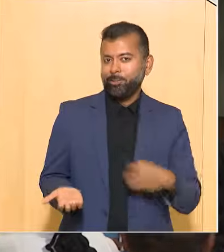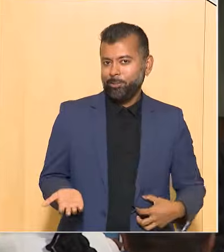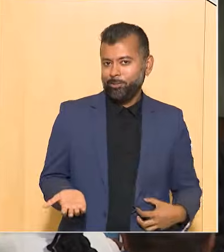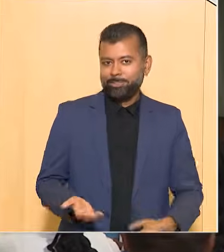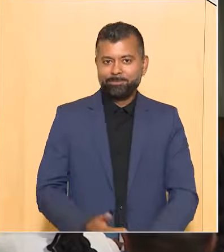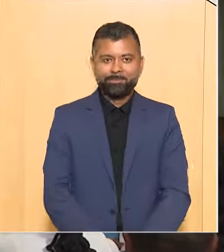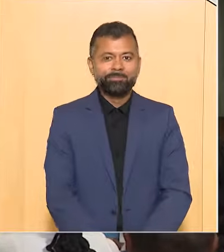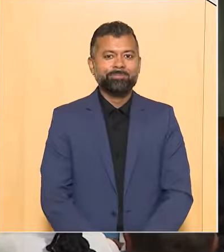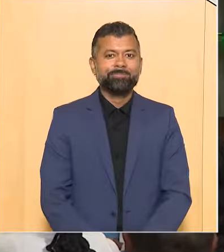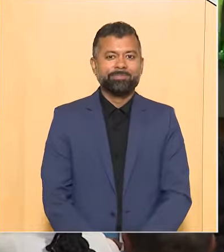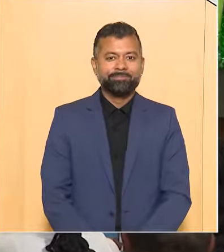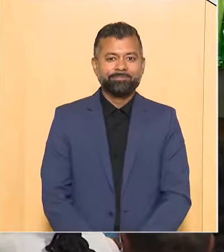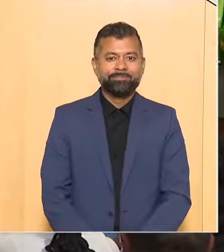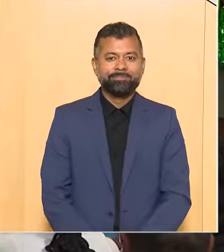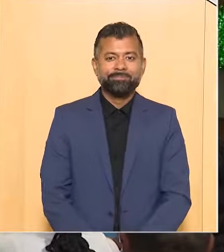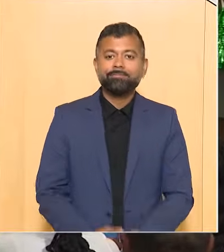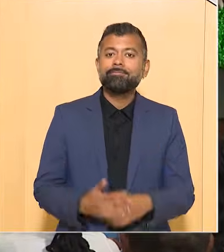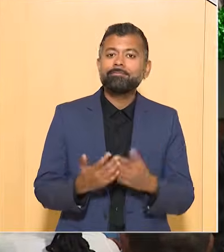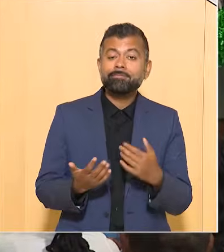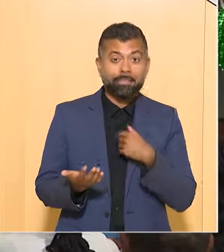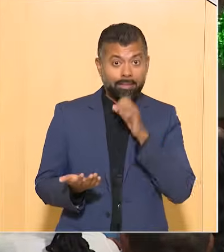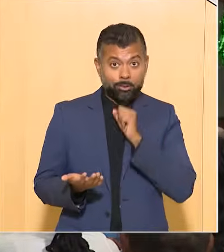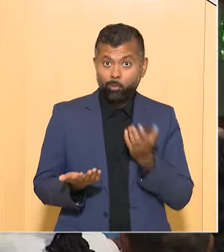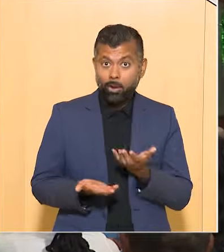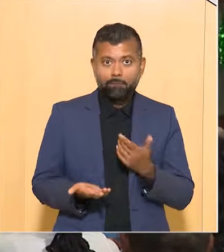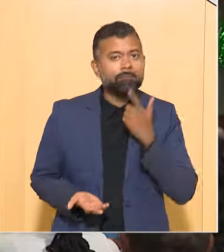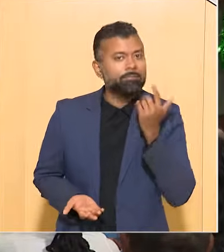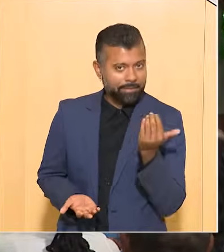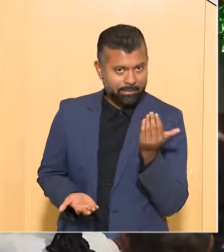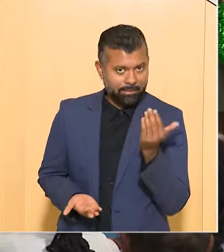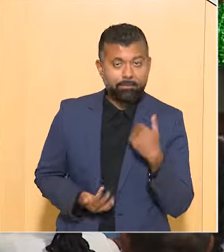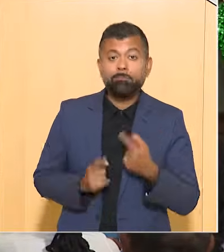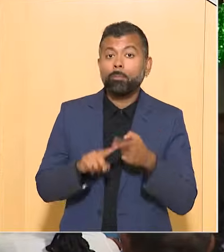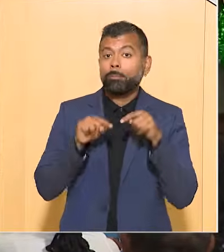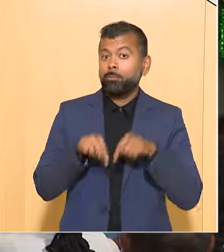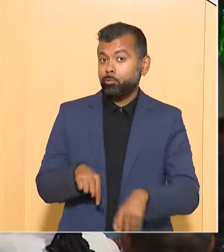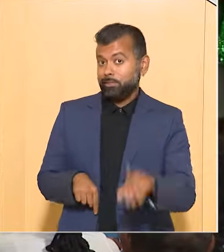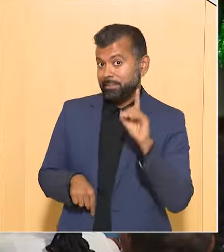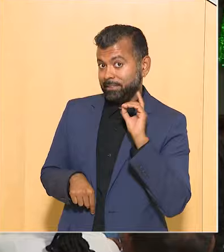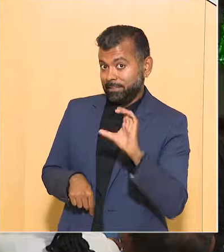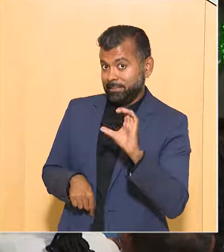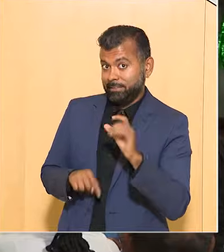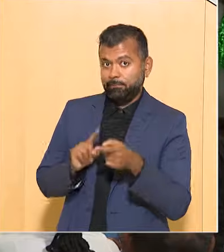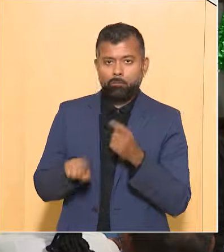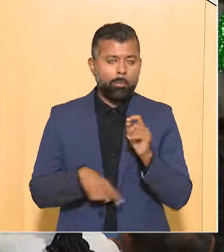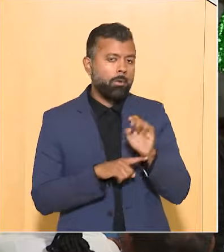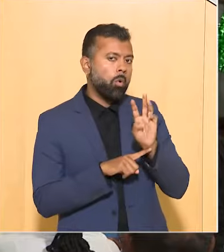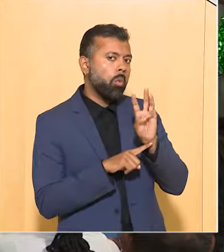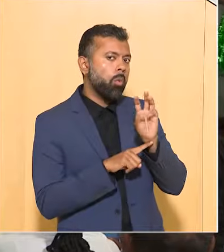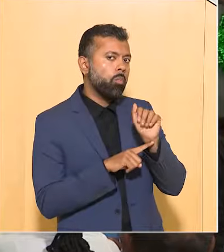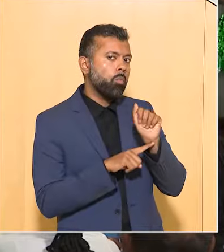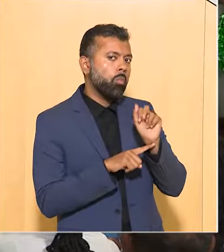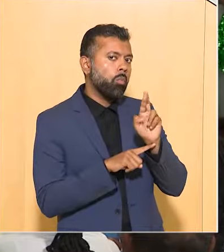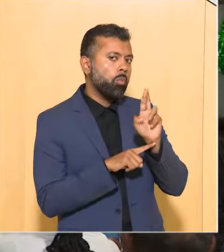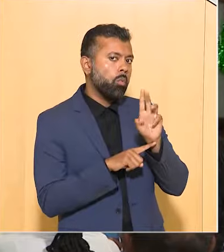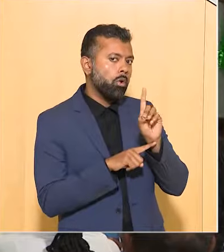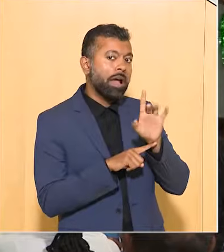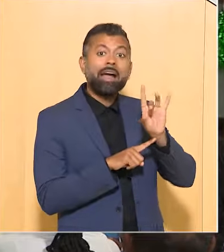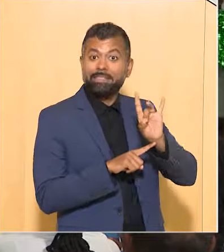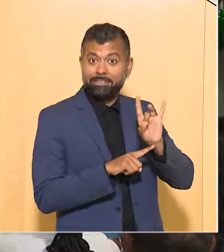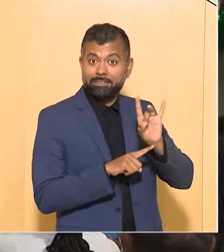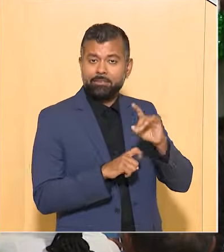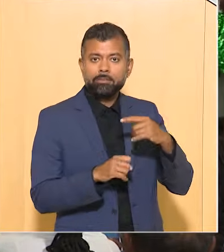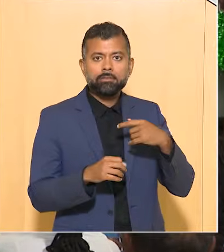As a 15-year-old Washingtonian from Ward 8, I am passionate about civic leadership and excited to continue my journey in